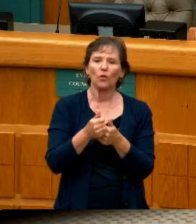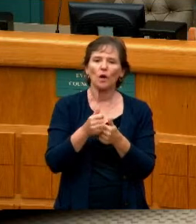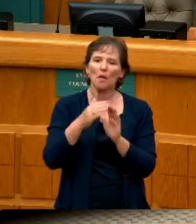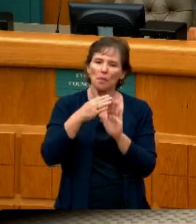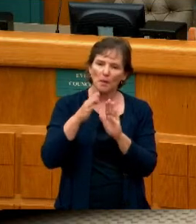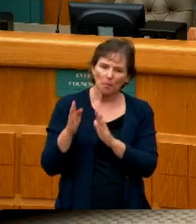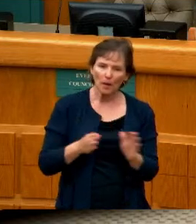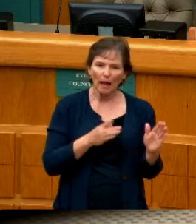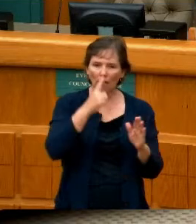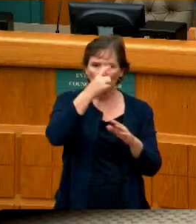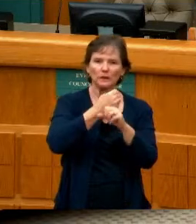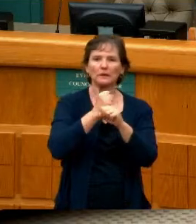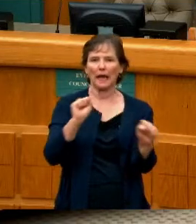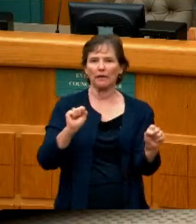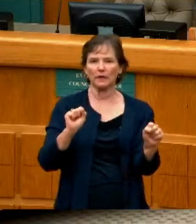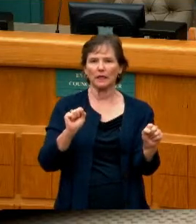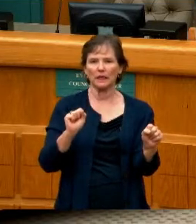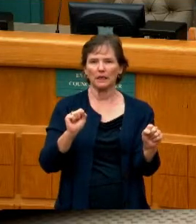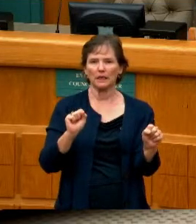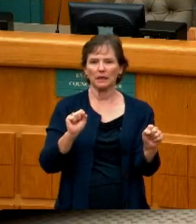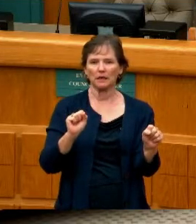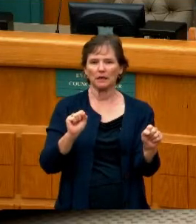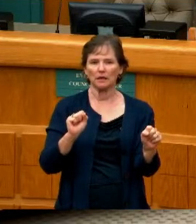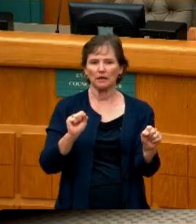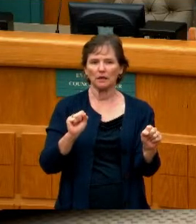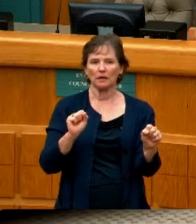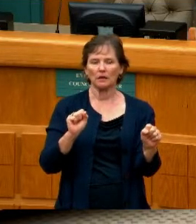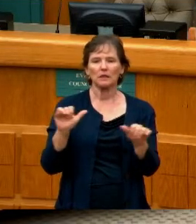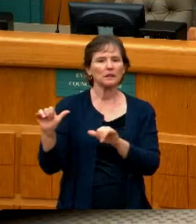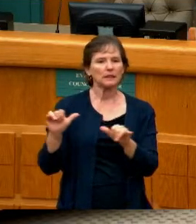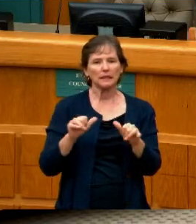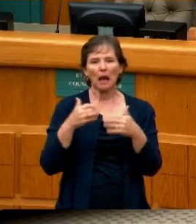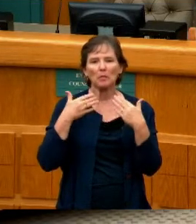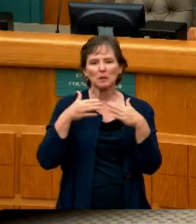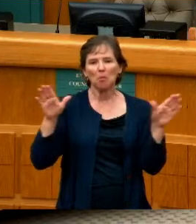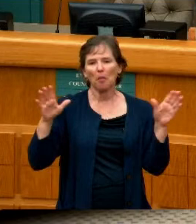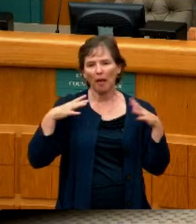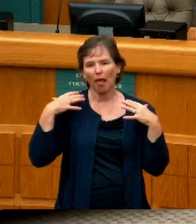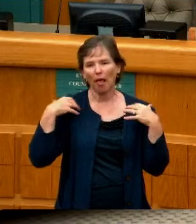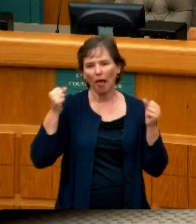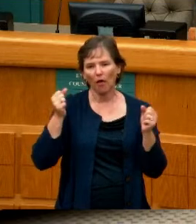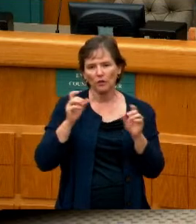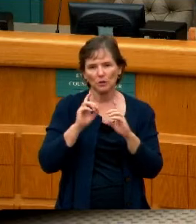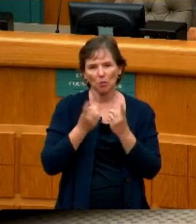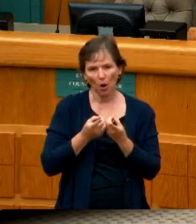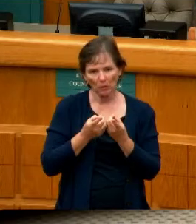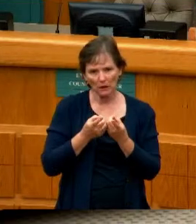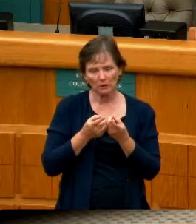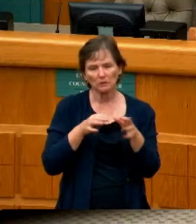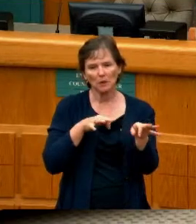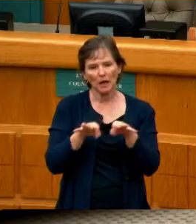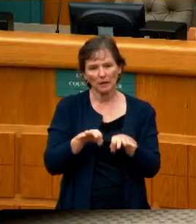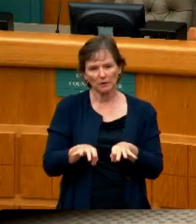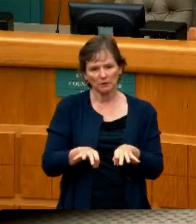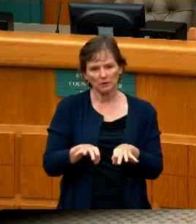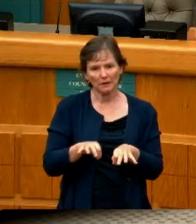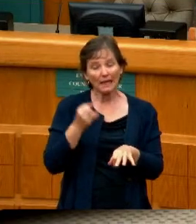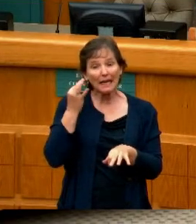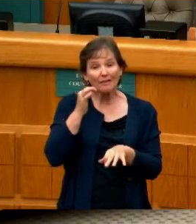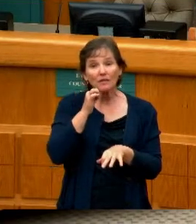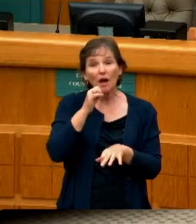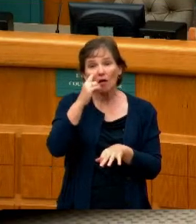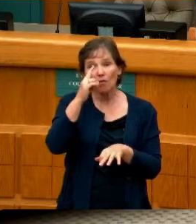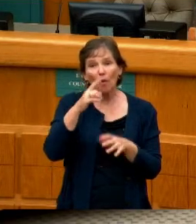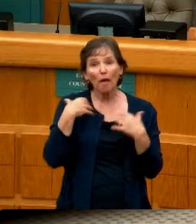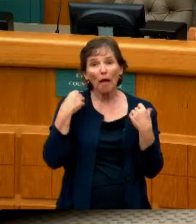with you how serious it is to do exactly as Director Rodriguez and her staff have been asking. And if it